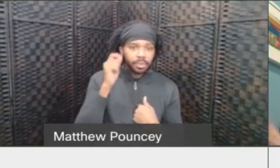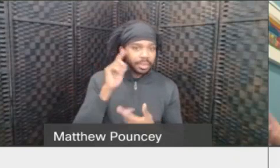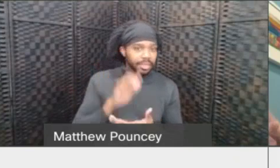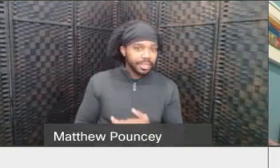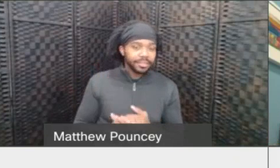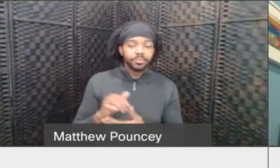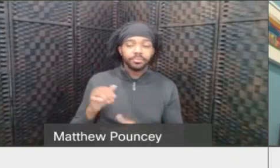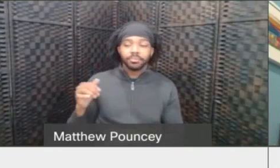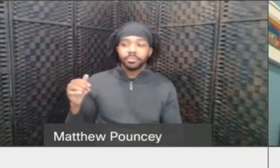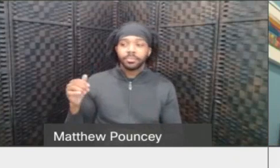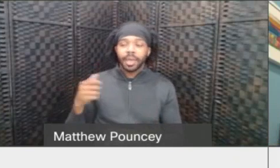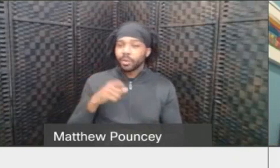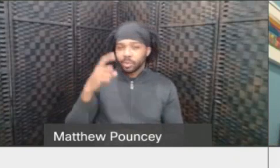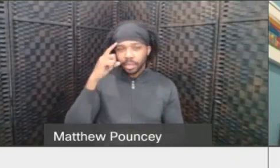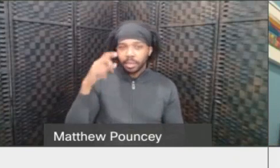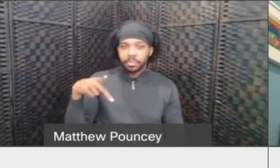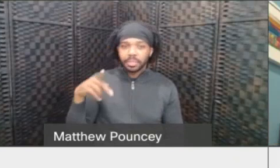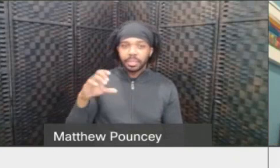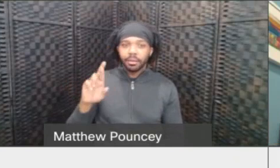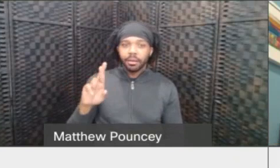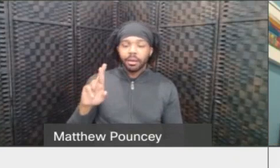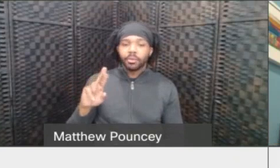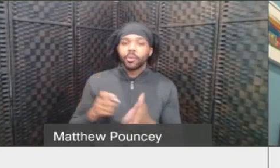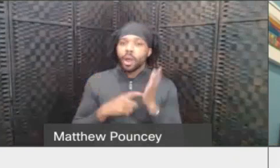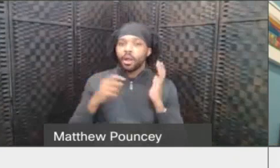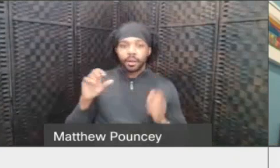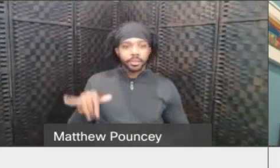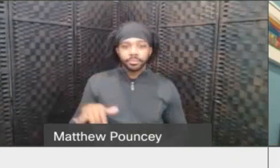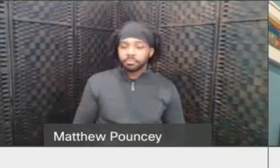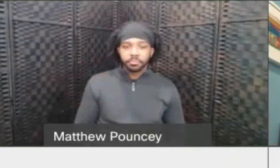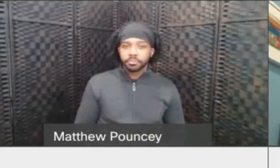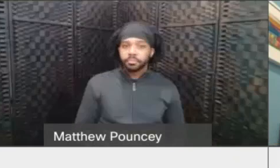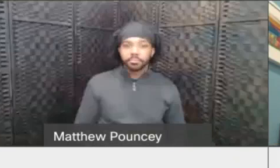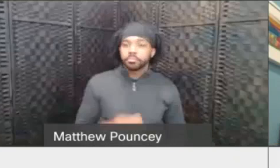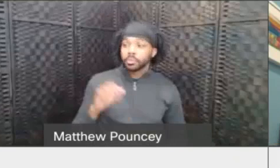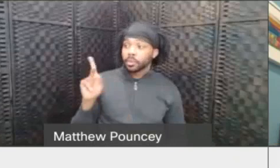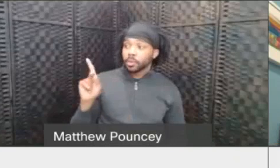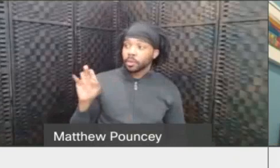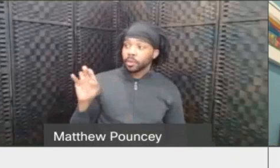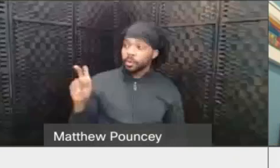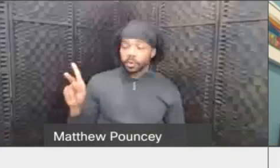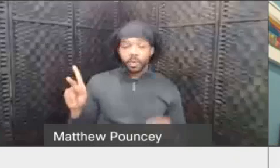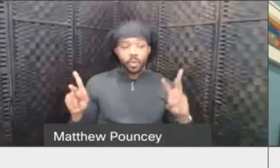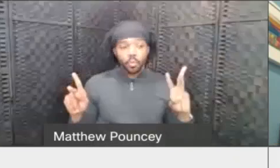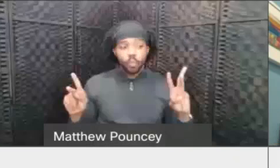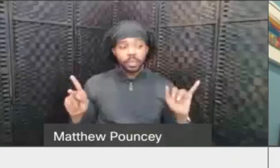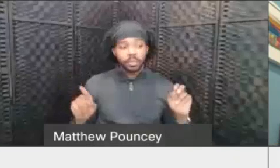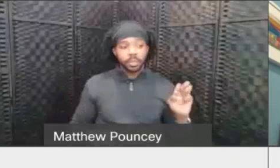a requirement that PCR or Kirk, I don't think that is something necessarily that PCR is going to be looking